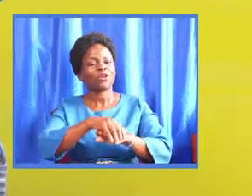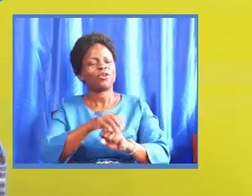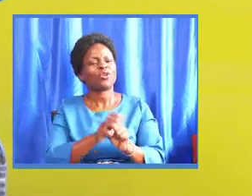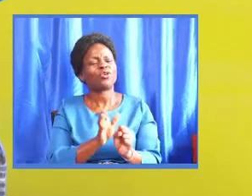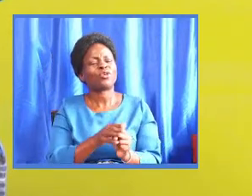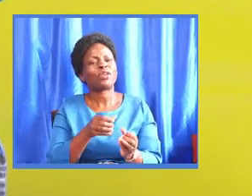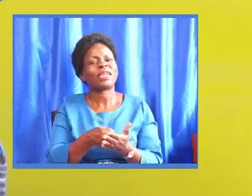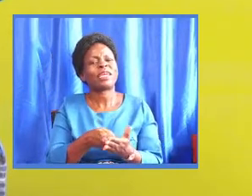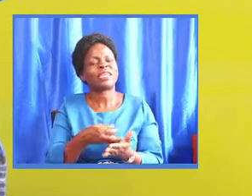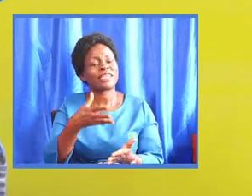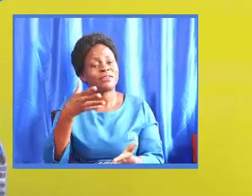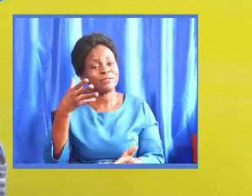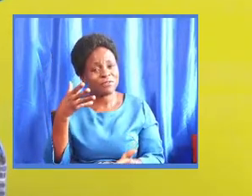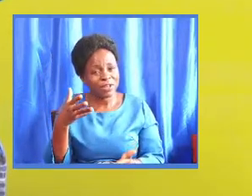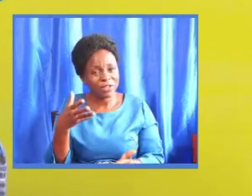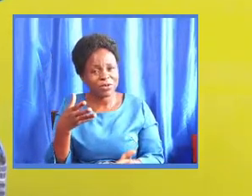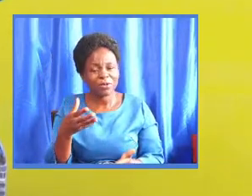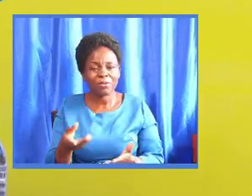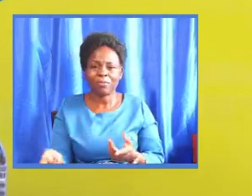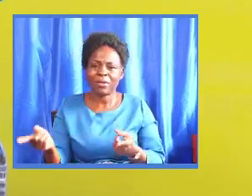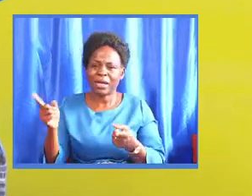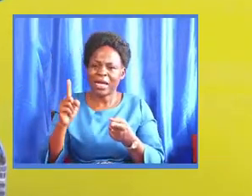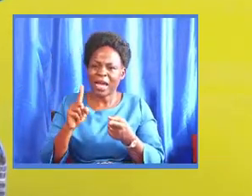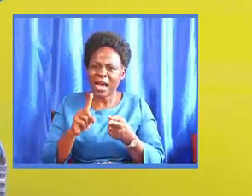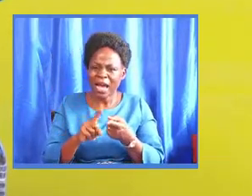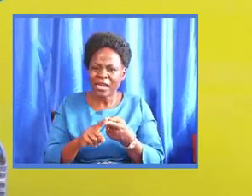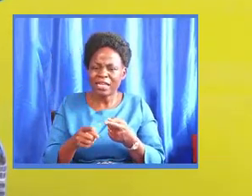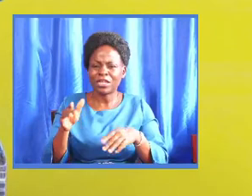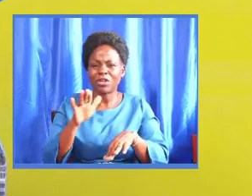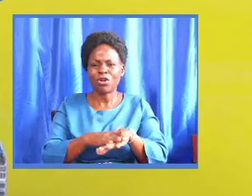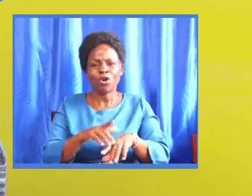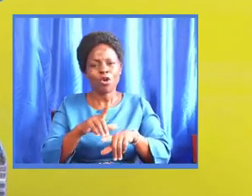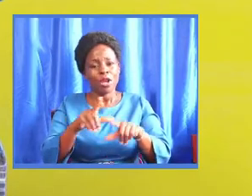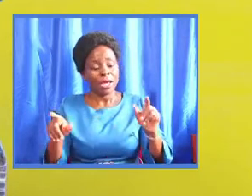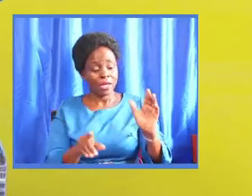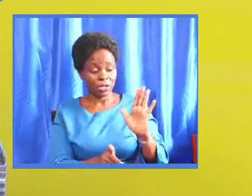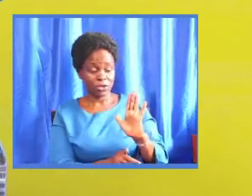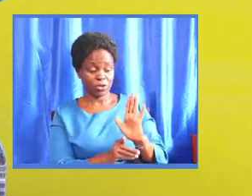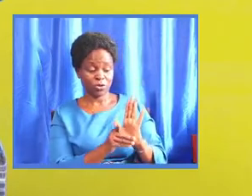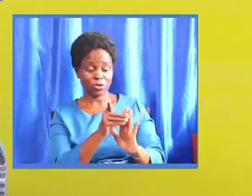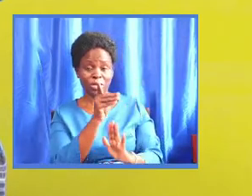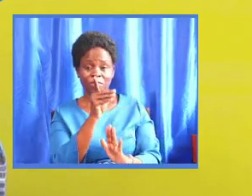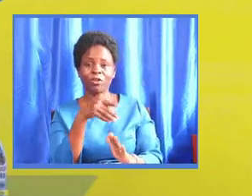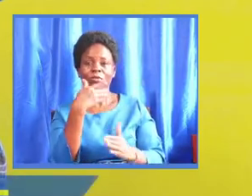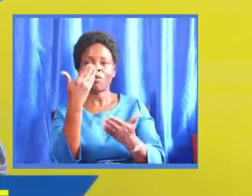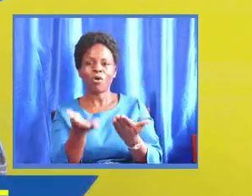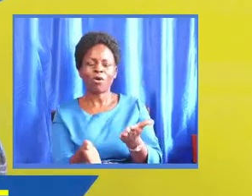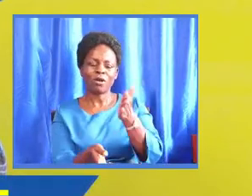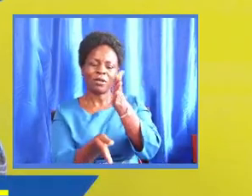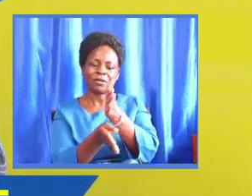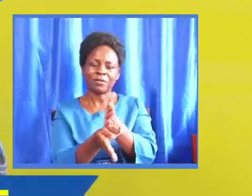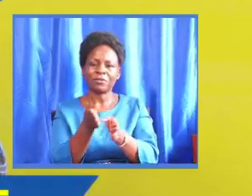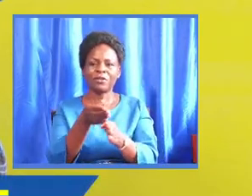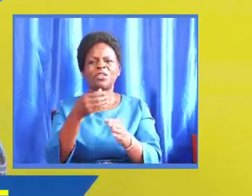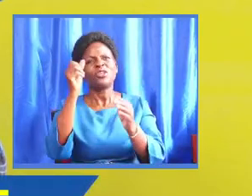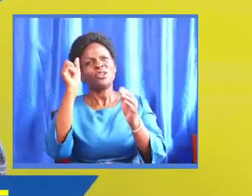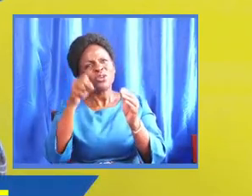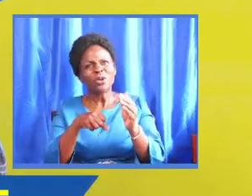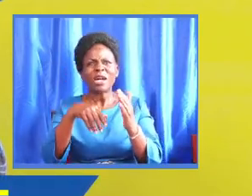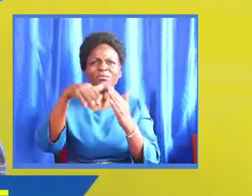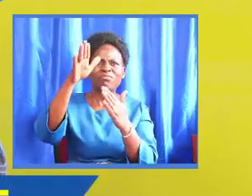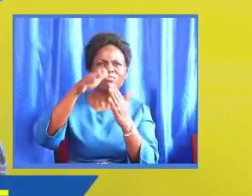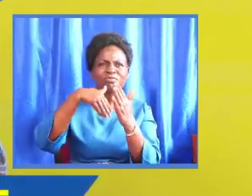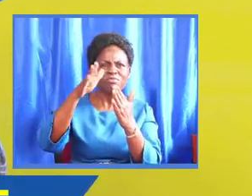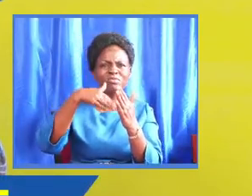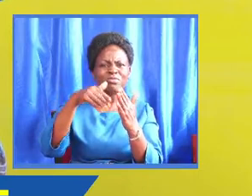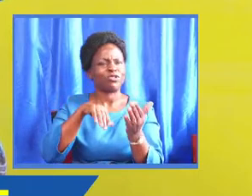value, okay, by adding onto either land by developing it or a building. You can renovate it, you can